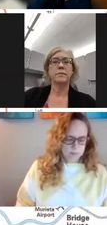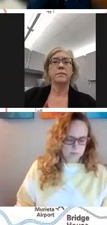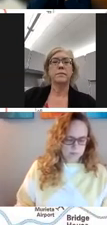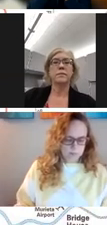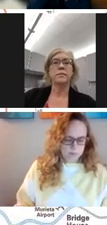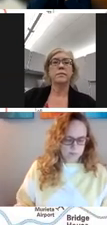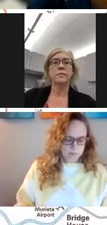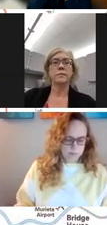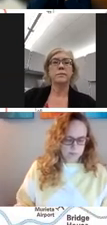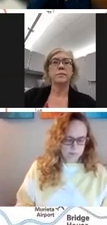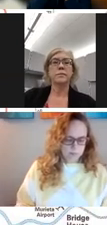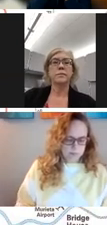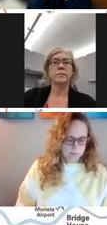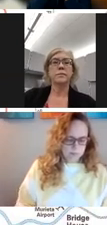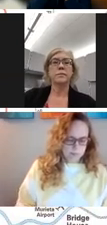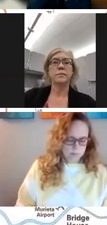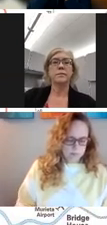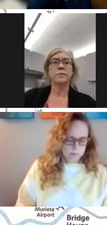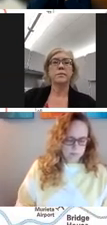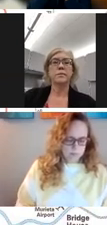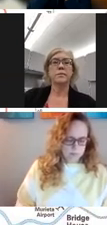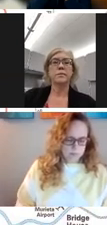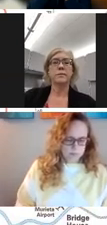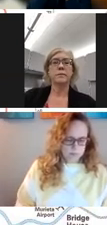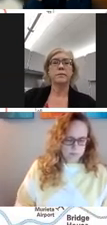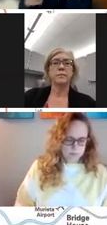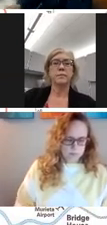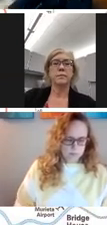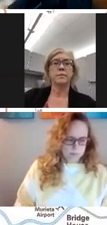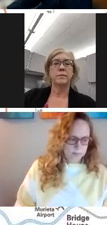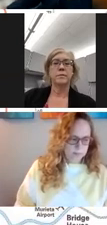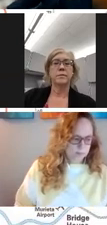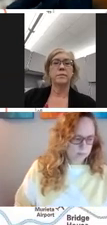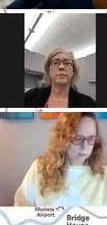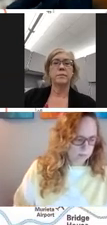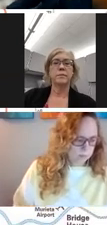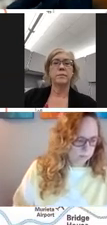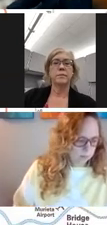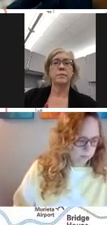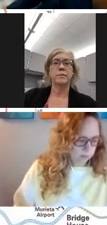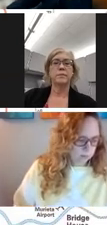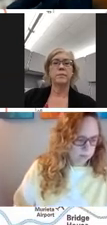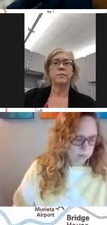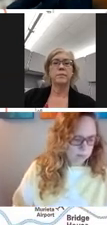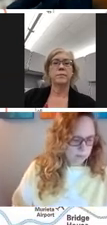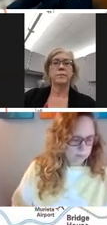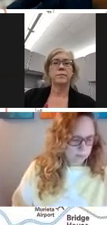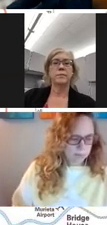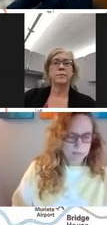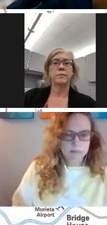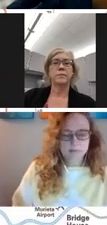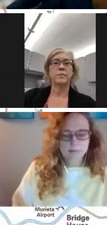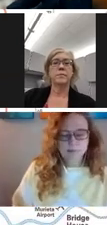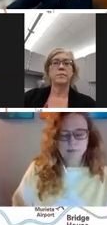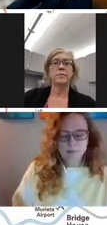for failure. So we really do take a look at that full life domain make that full life domain assessment of the client. And